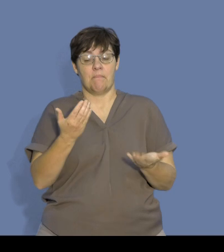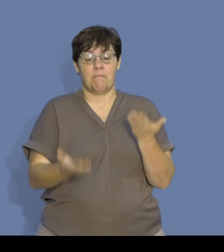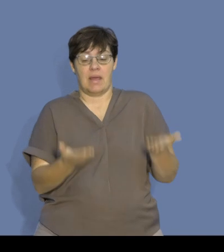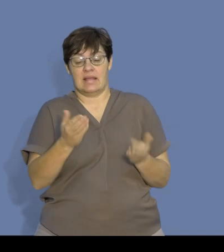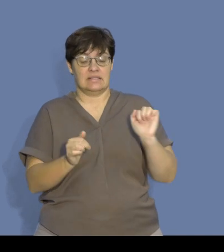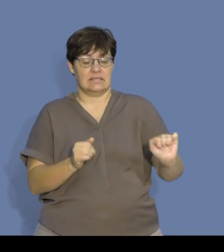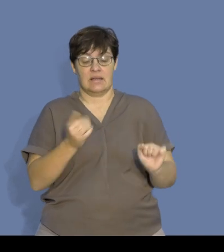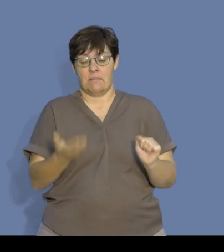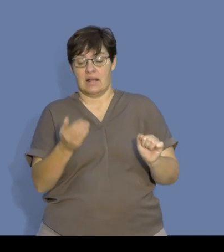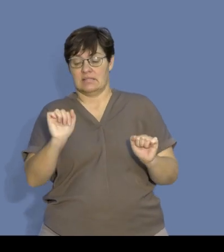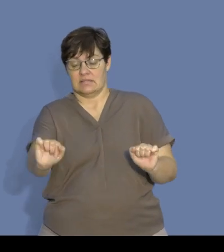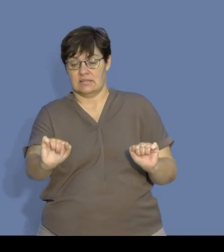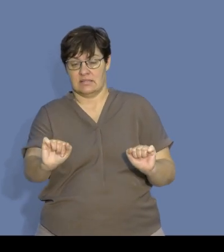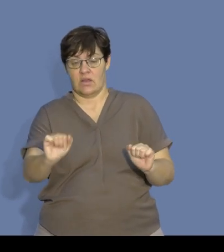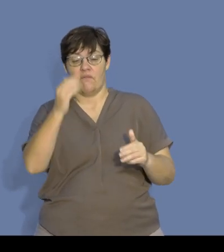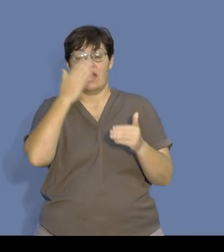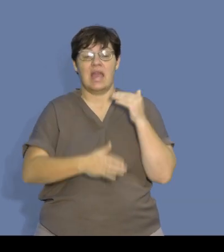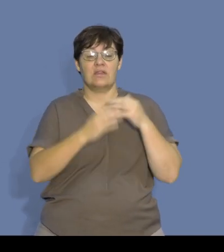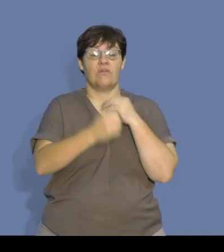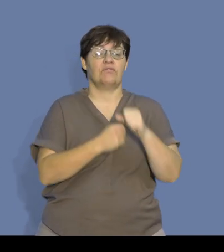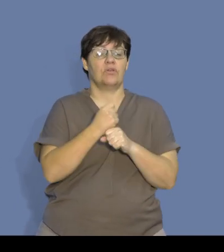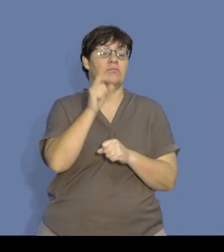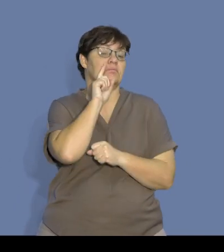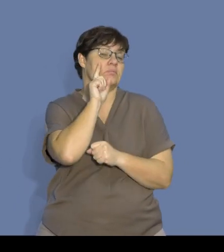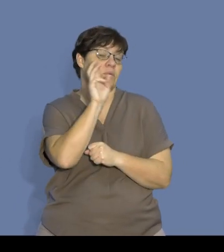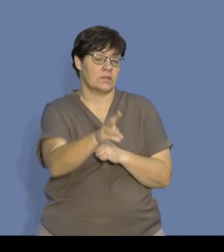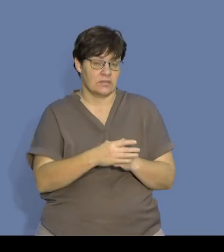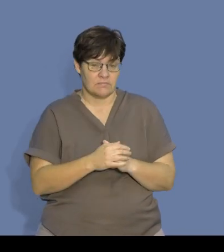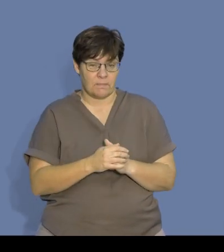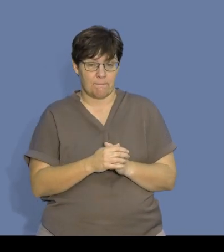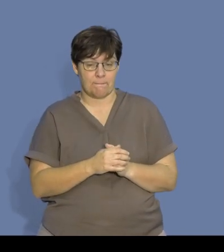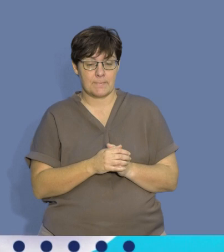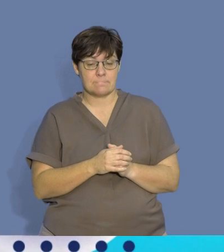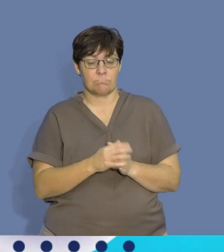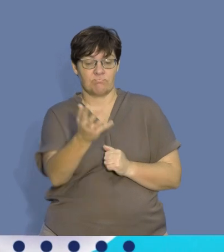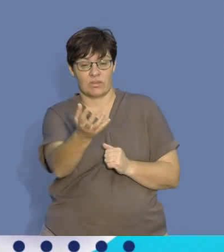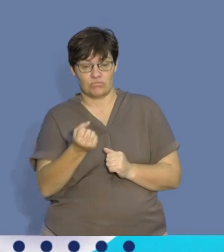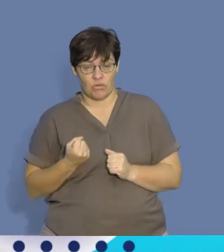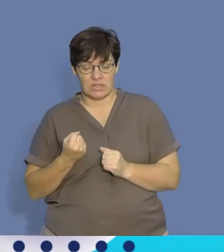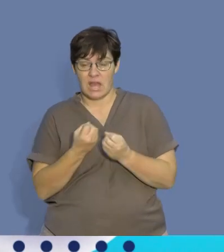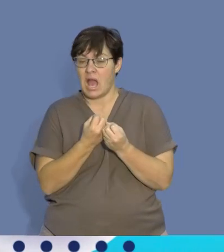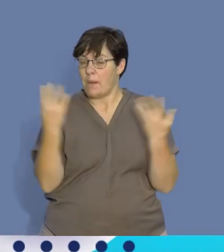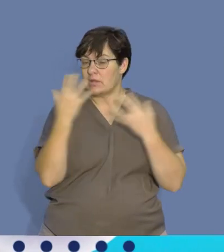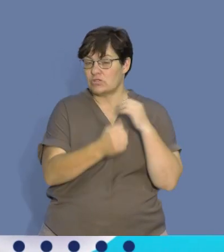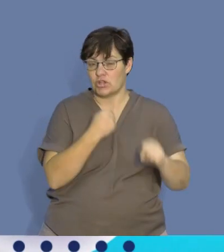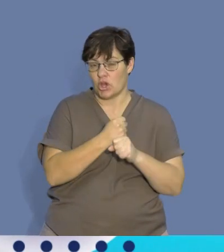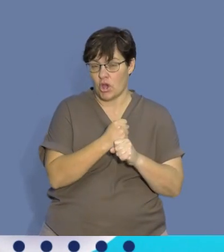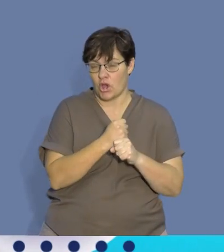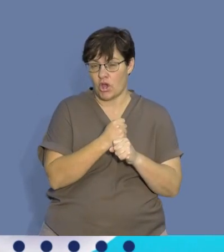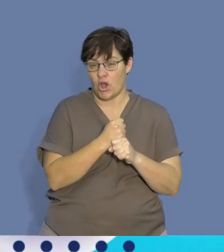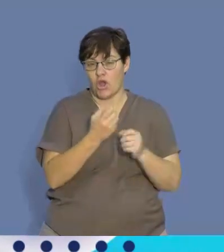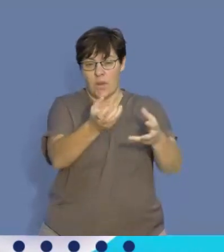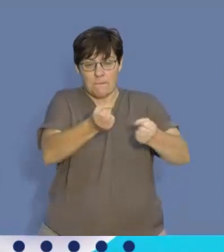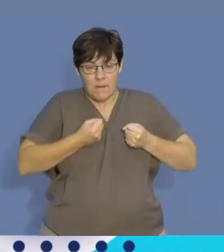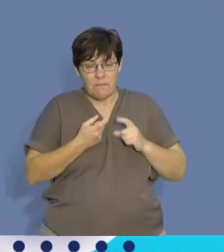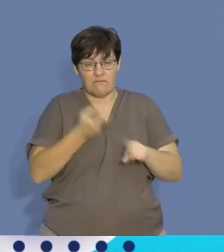current account balances at the end of the year. So in other words, drawings, how much for the